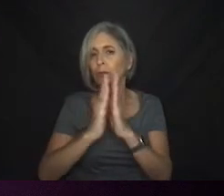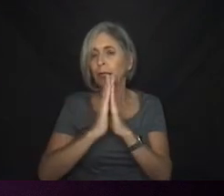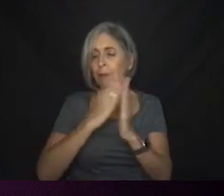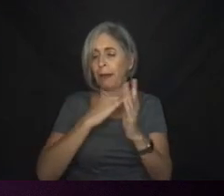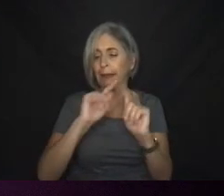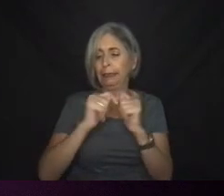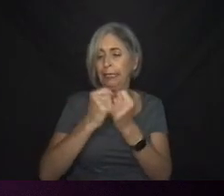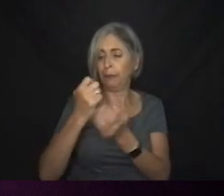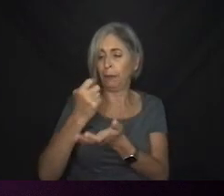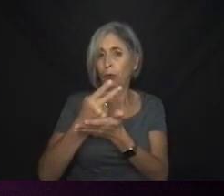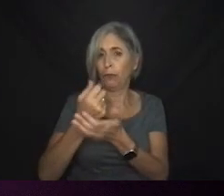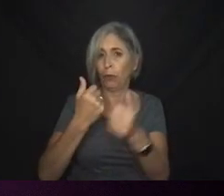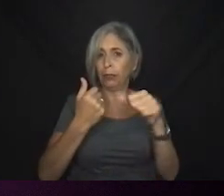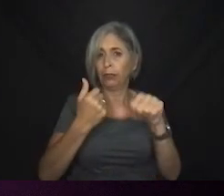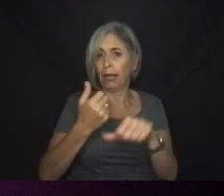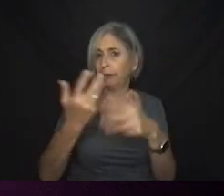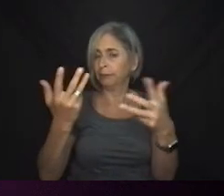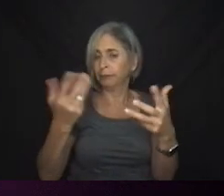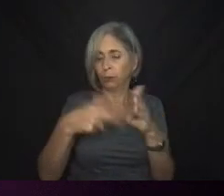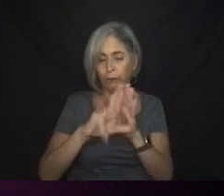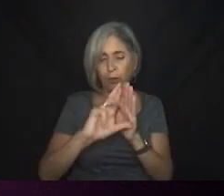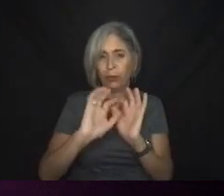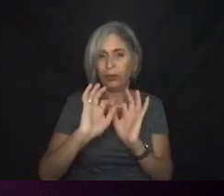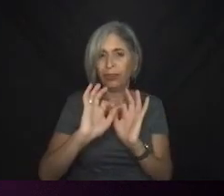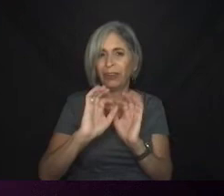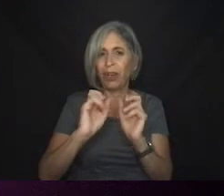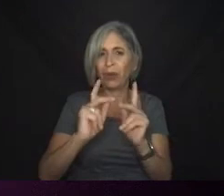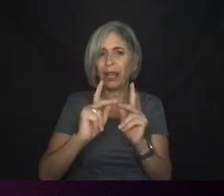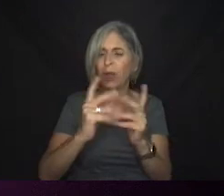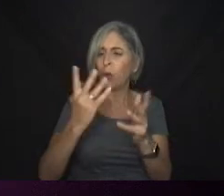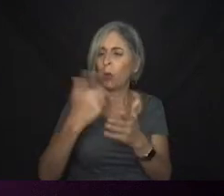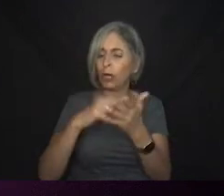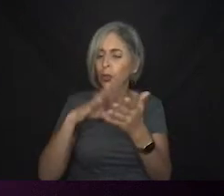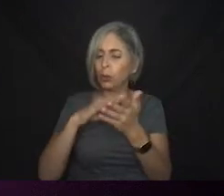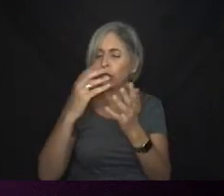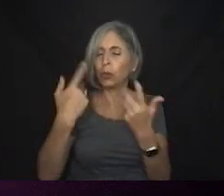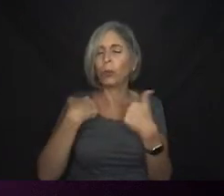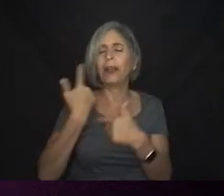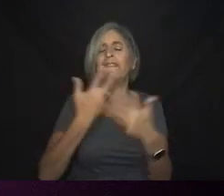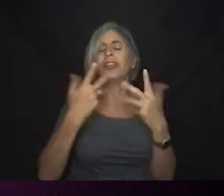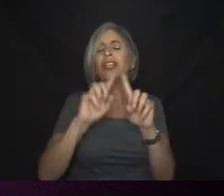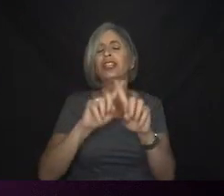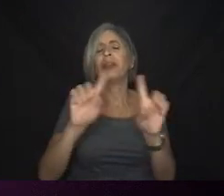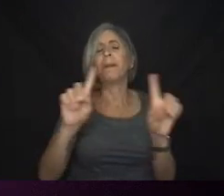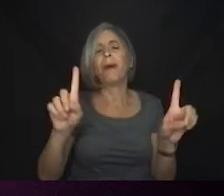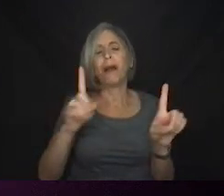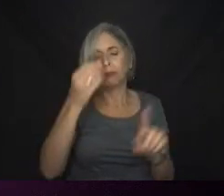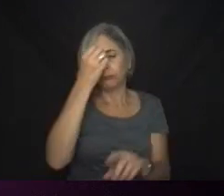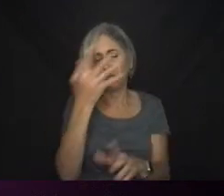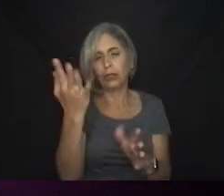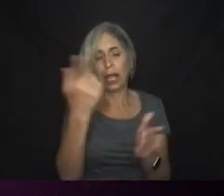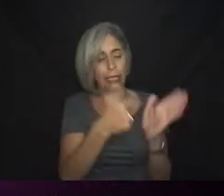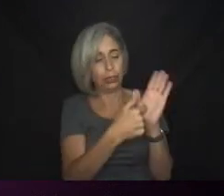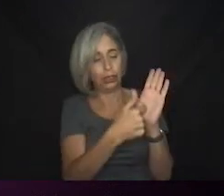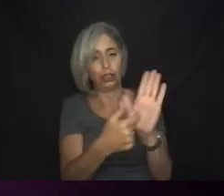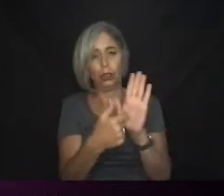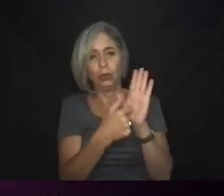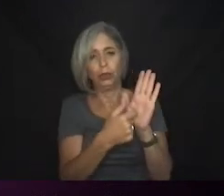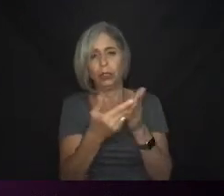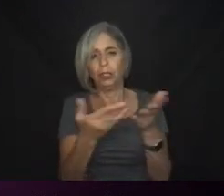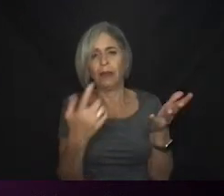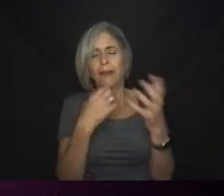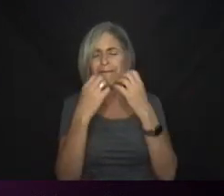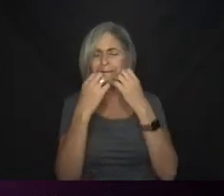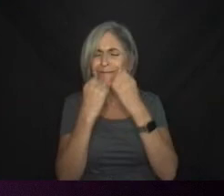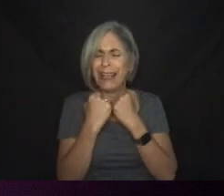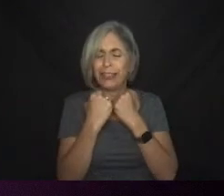approve them, merge them, so on. Again, OK, let's talk takeaways. We're finished. But I want to tell you, what I showed you is stuff I'm